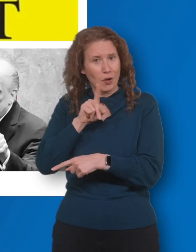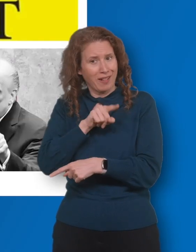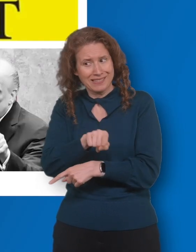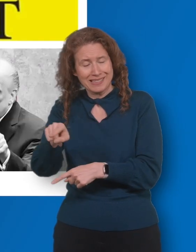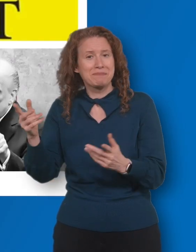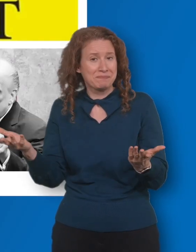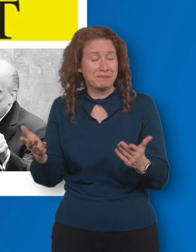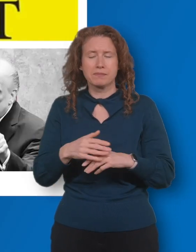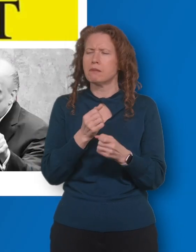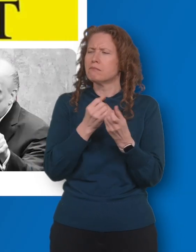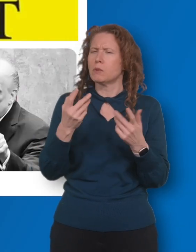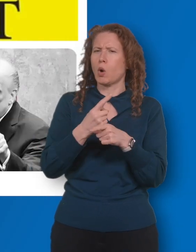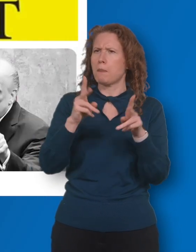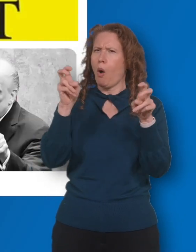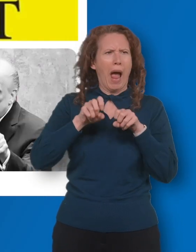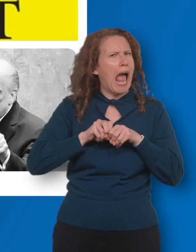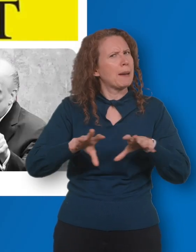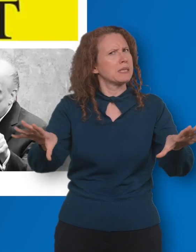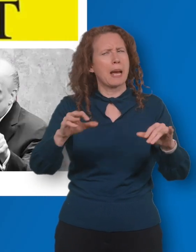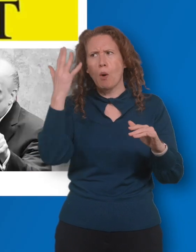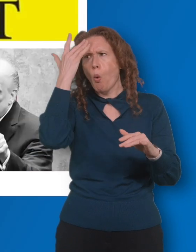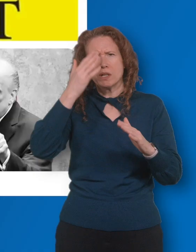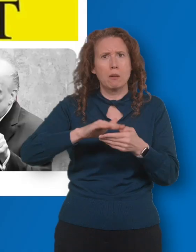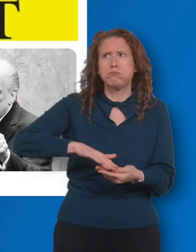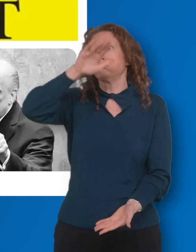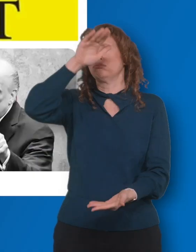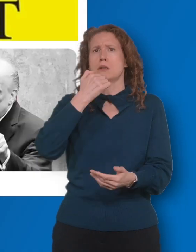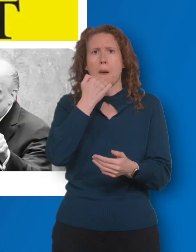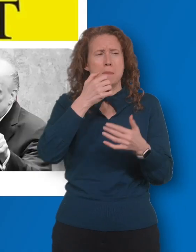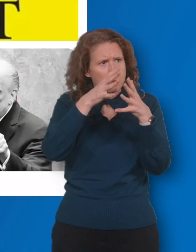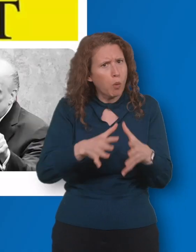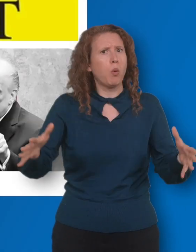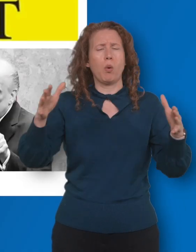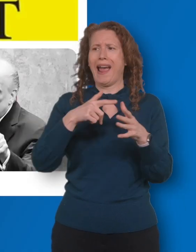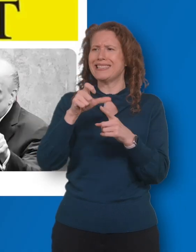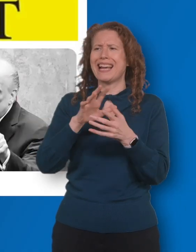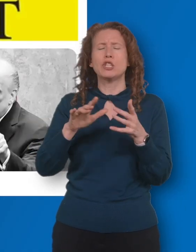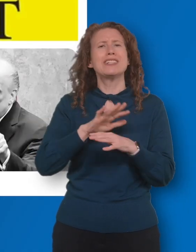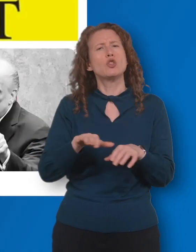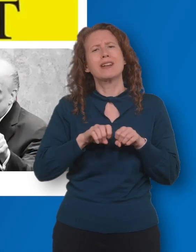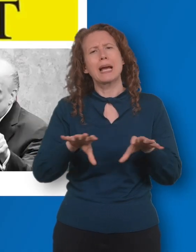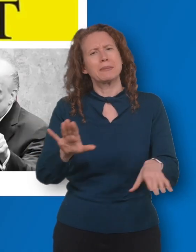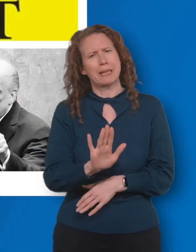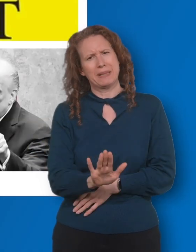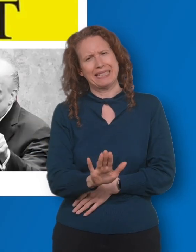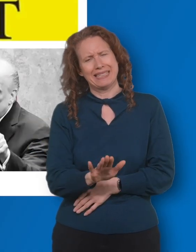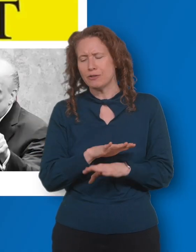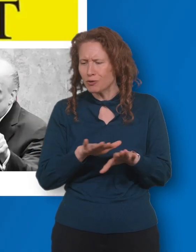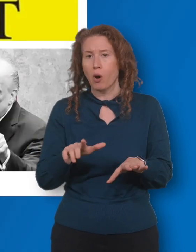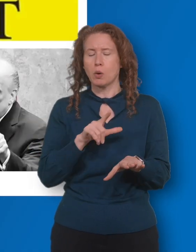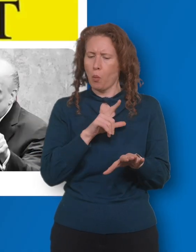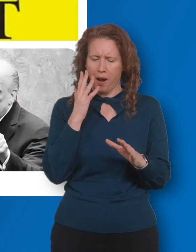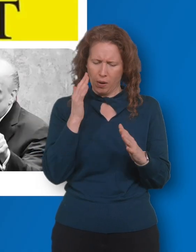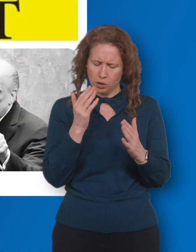an epidemic of autism, of ADHD. Well, it's not an epidemic, because when you control for factors such